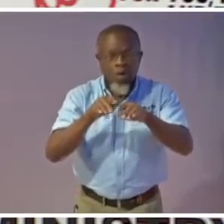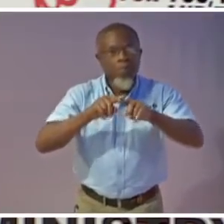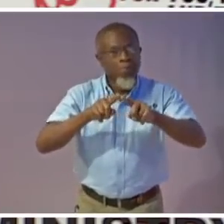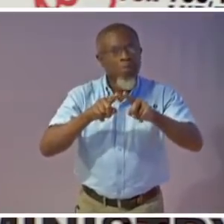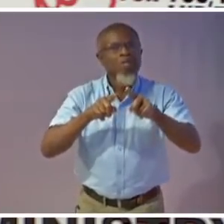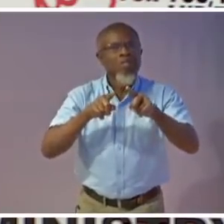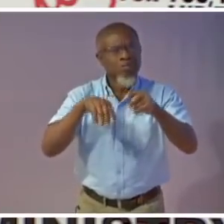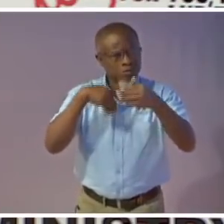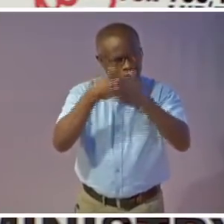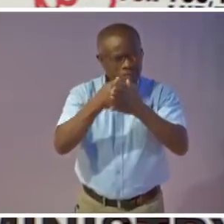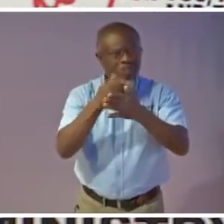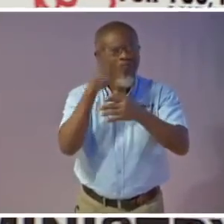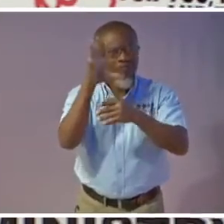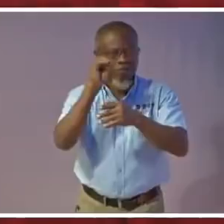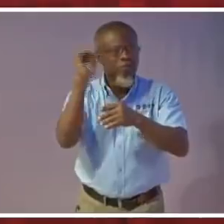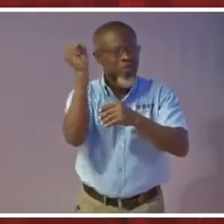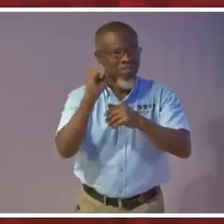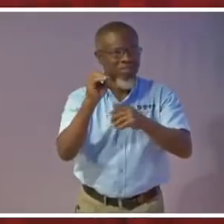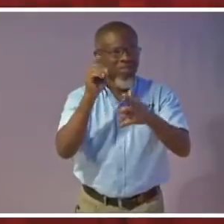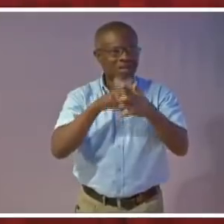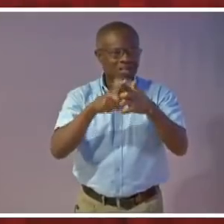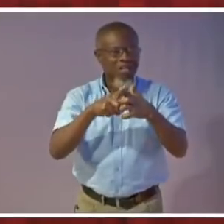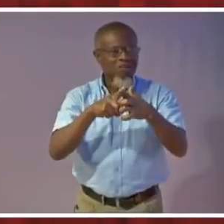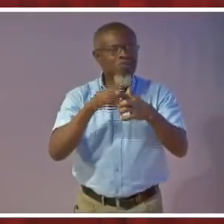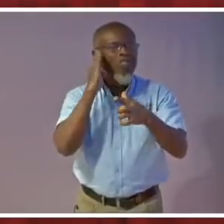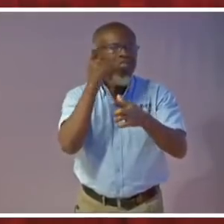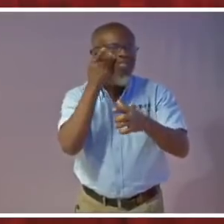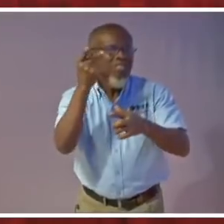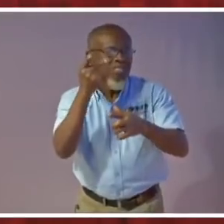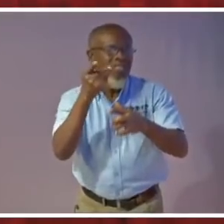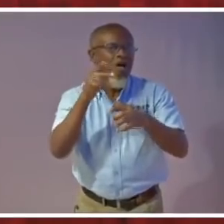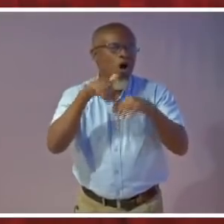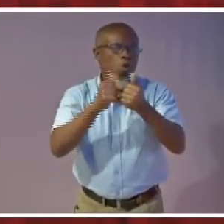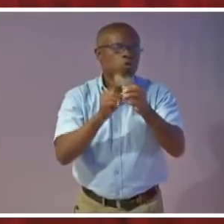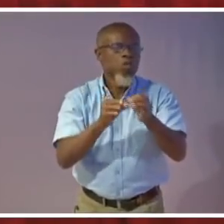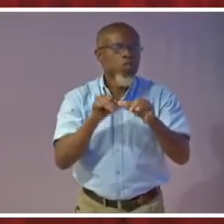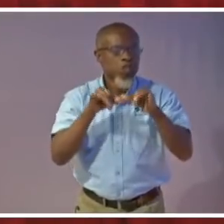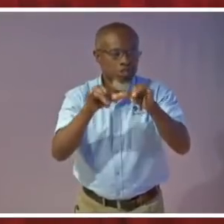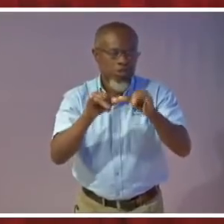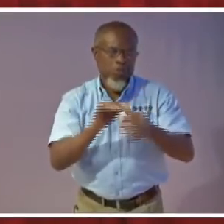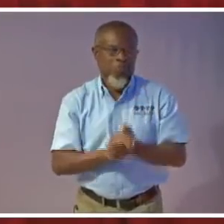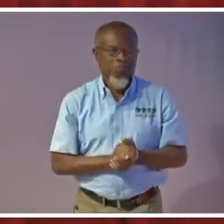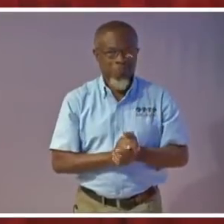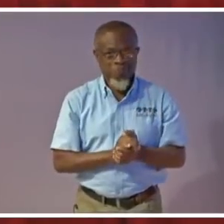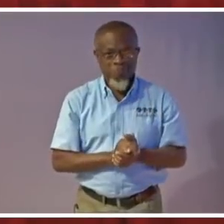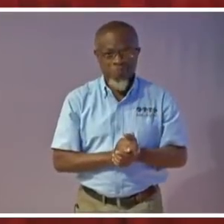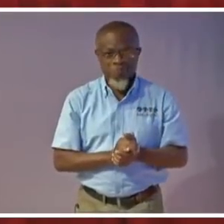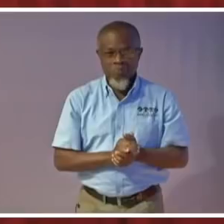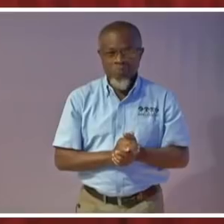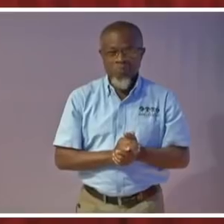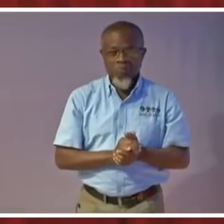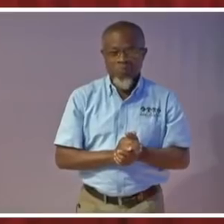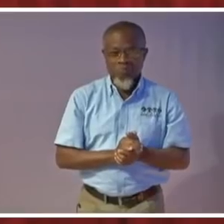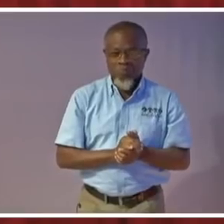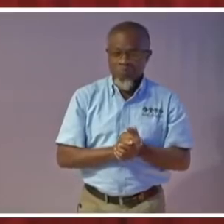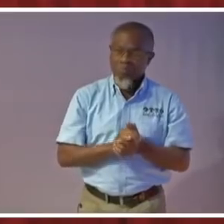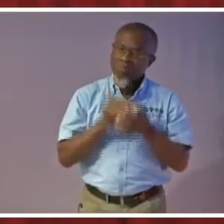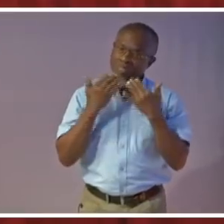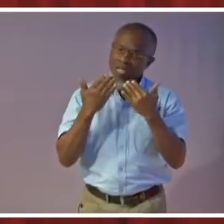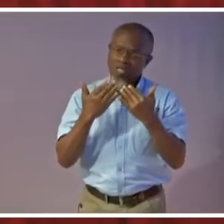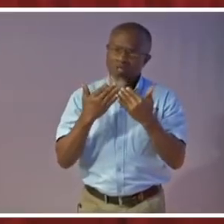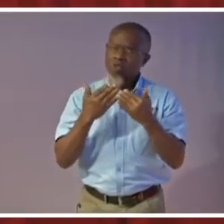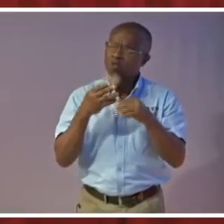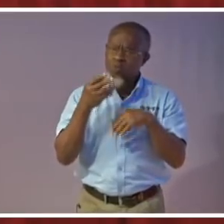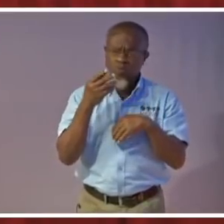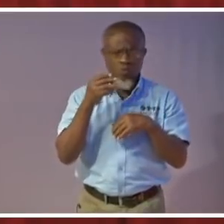it forward. Thank you very much, Richard. Thank you very much, Minister. Ladies and gentlemen, we are at the end of today's media